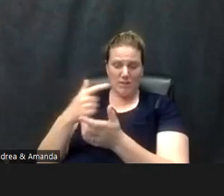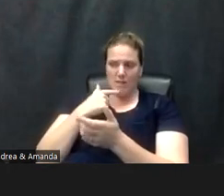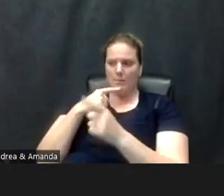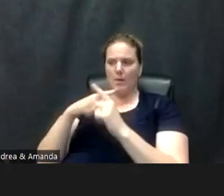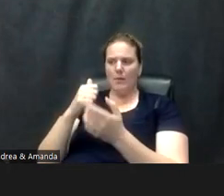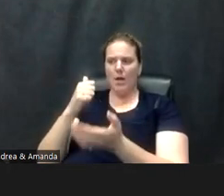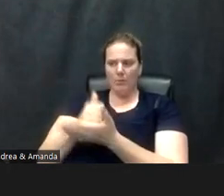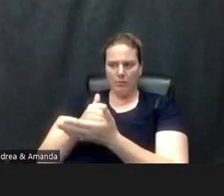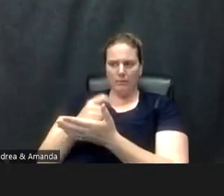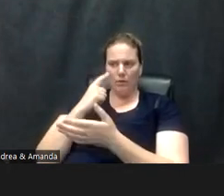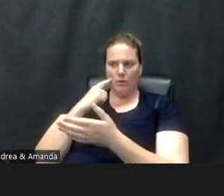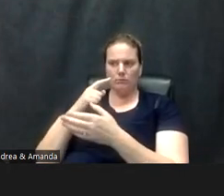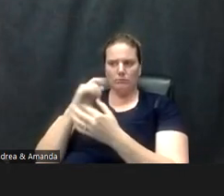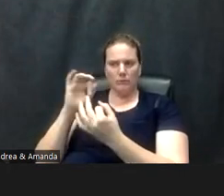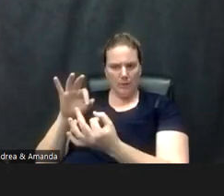input.